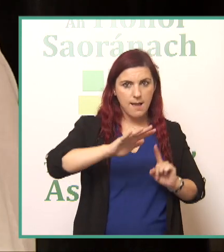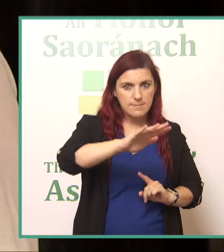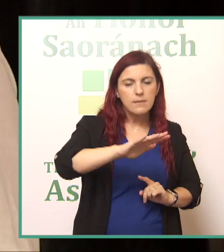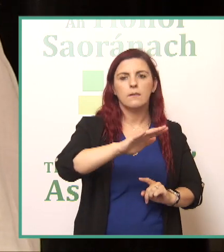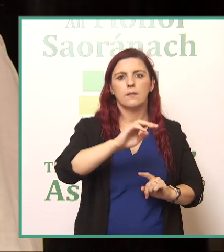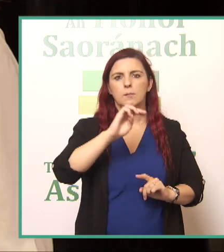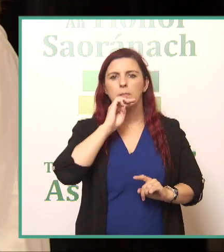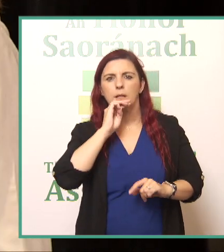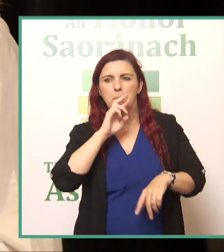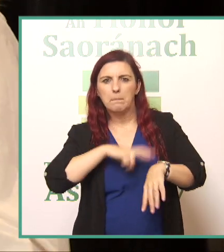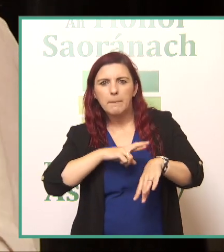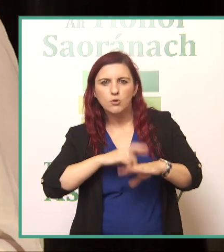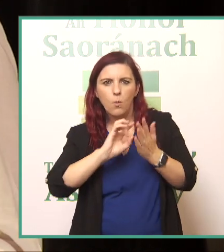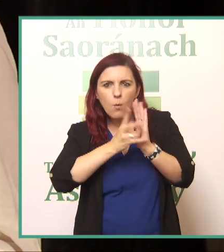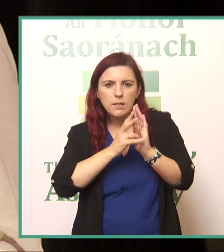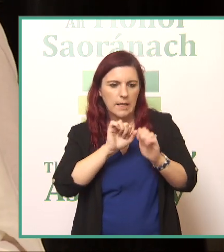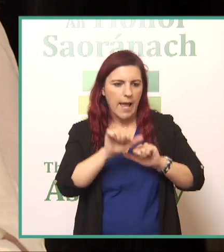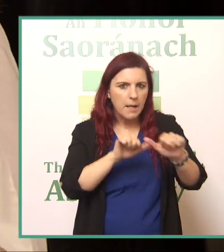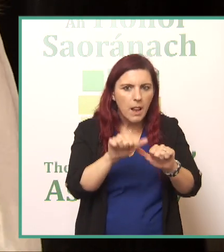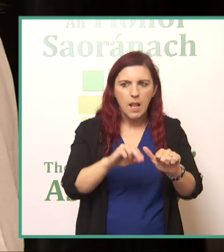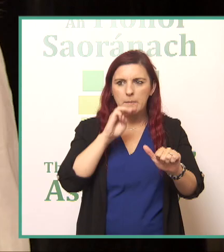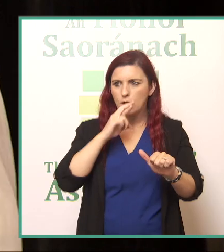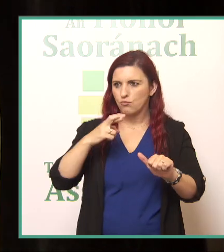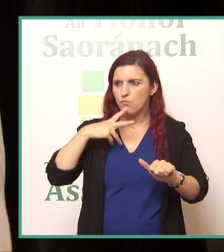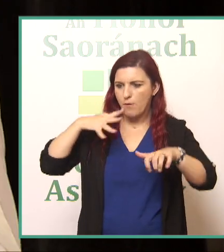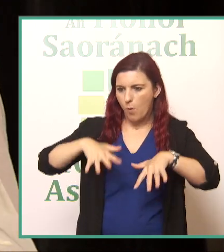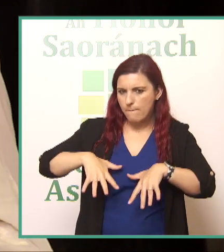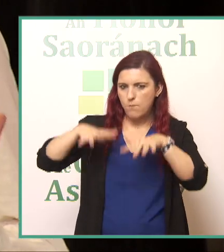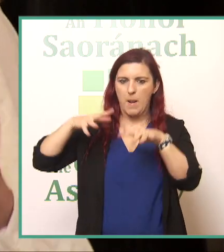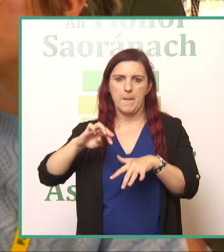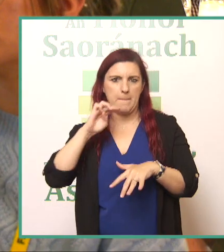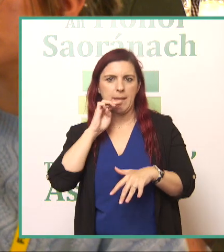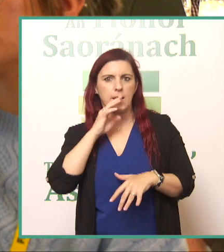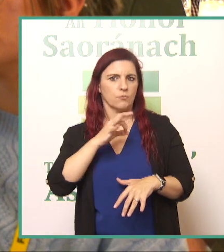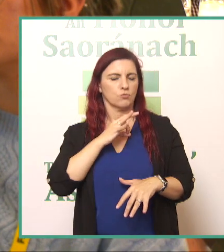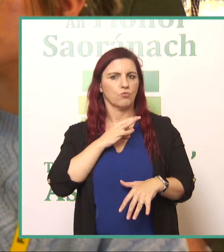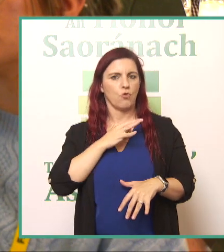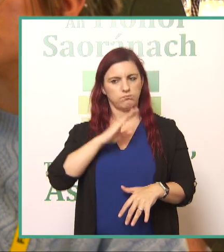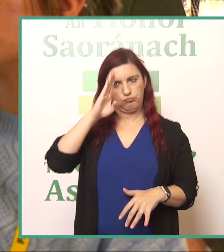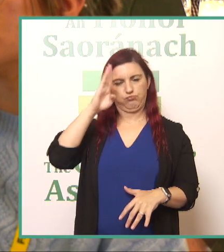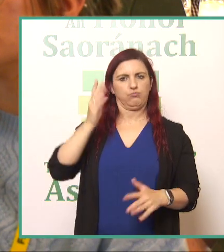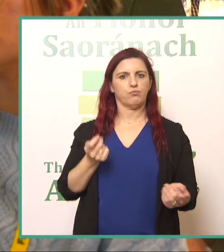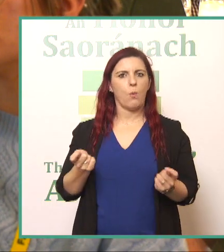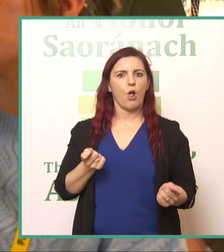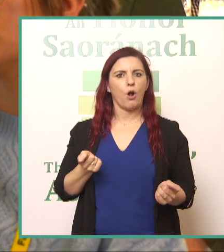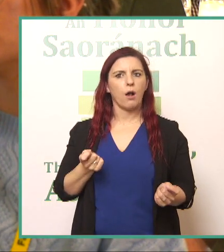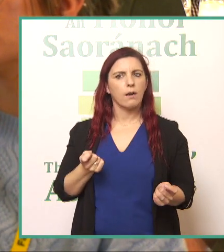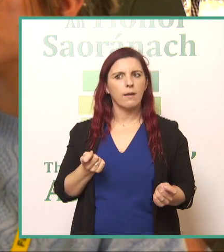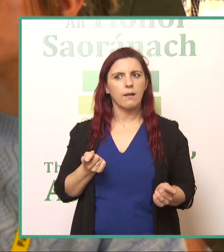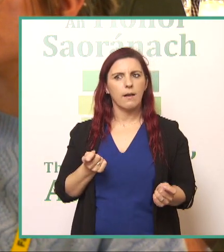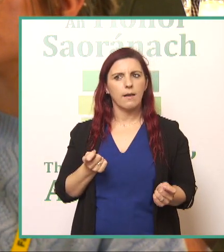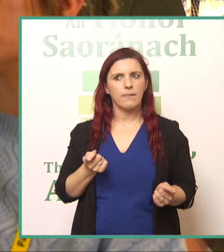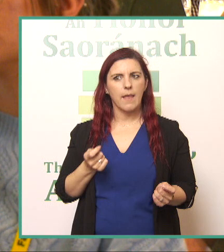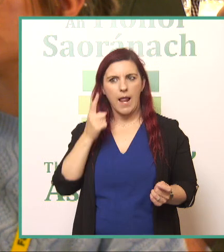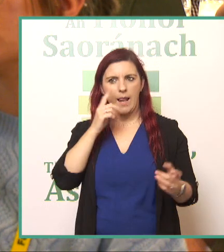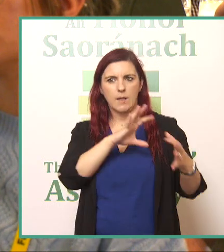the livestock, the fuller the rivers, it means somehow that it's a good ruler. And it's something that runs through all of the material.